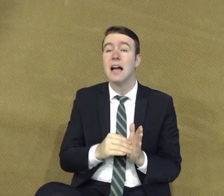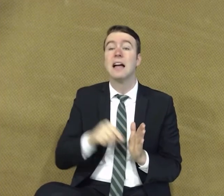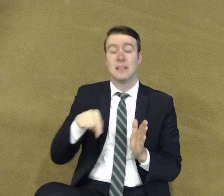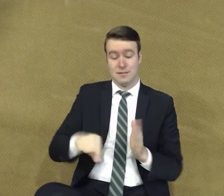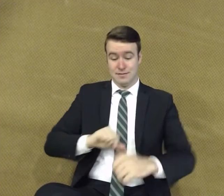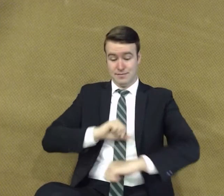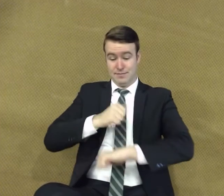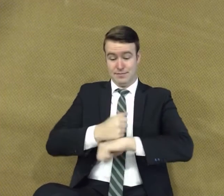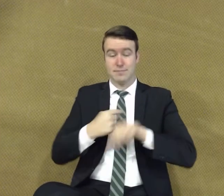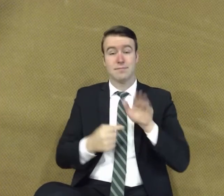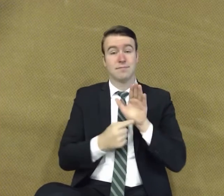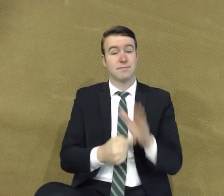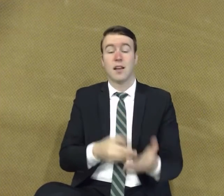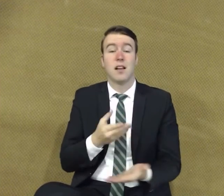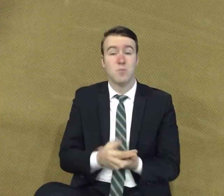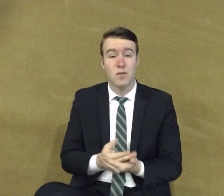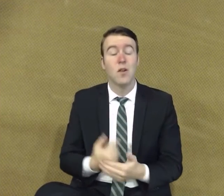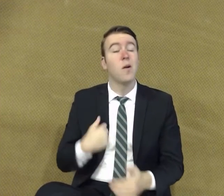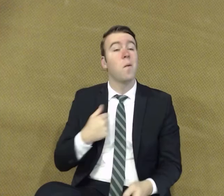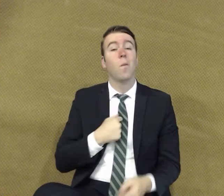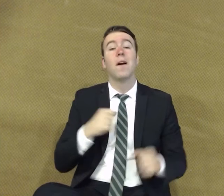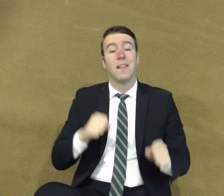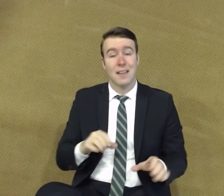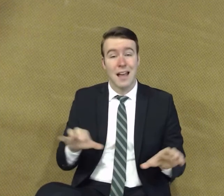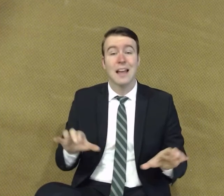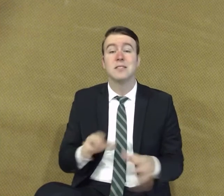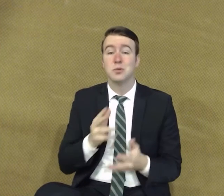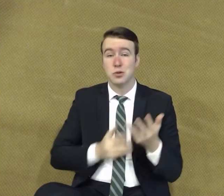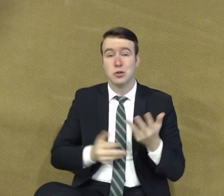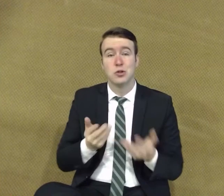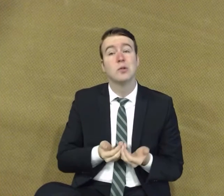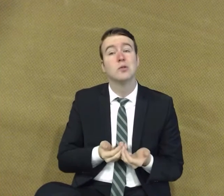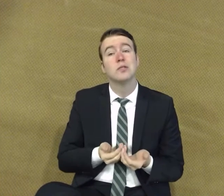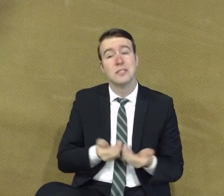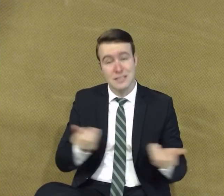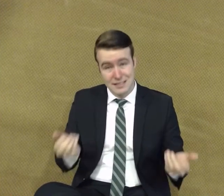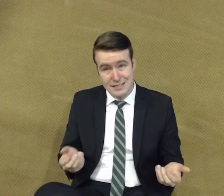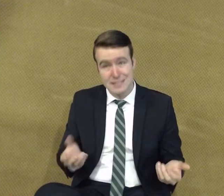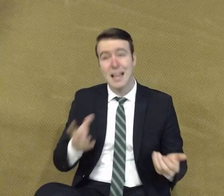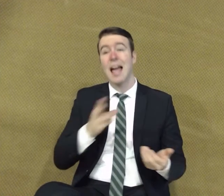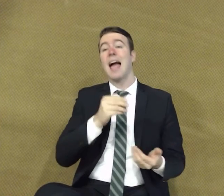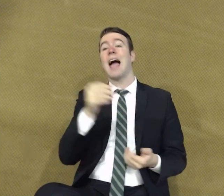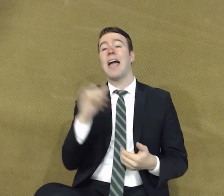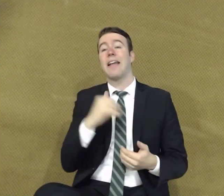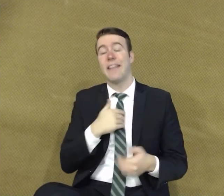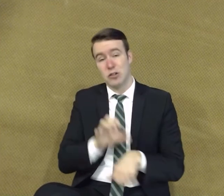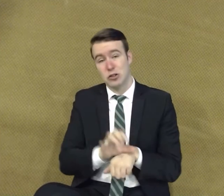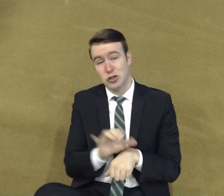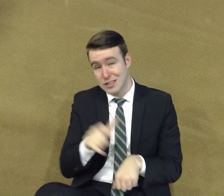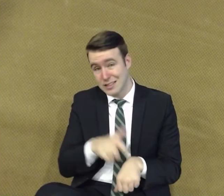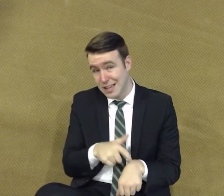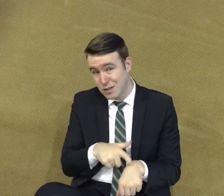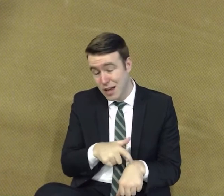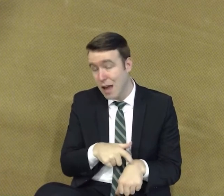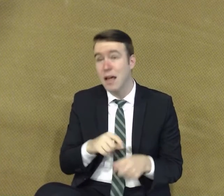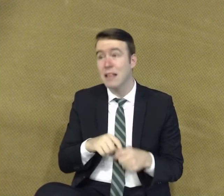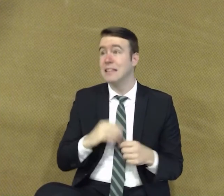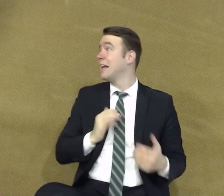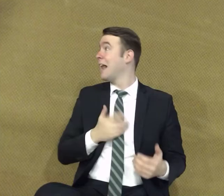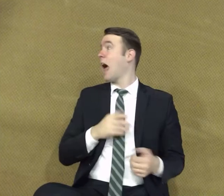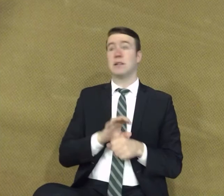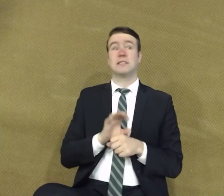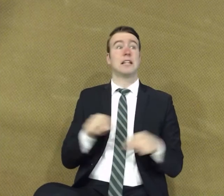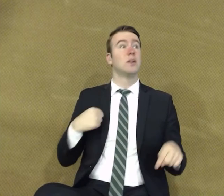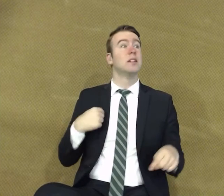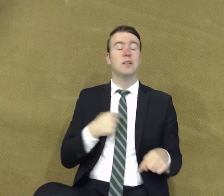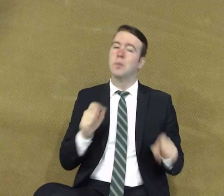set a precedent to prove that we can do social distancing and have church at the same time. At least in our sanctuary,